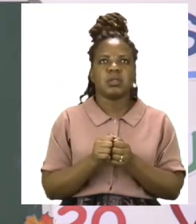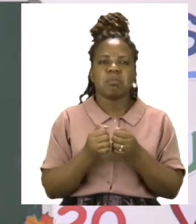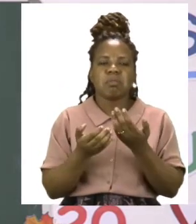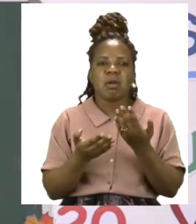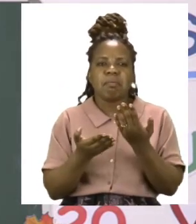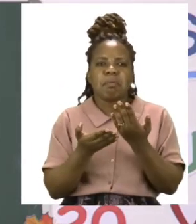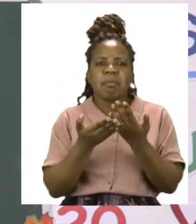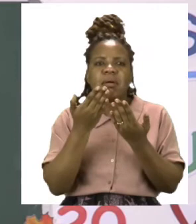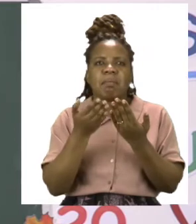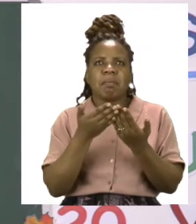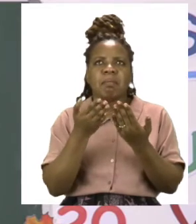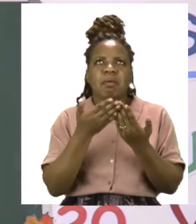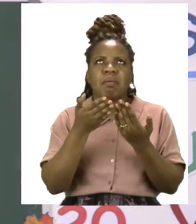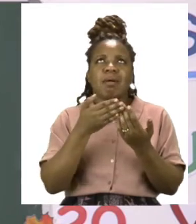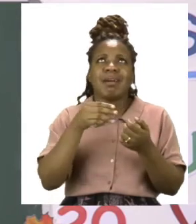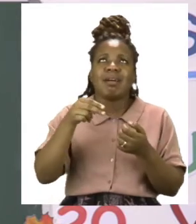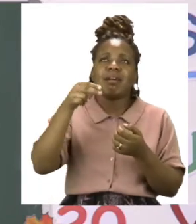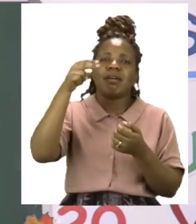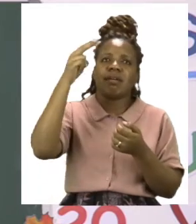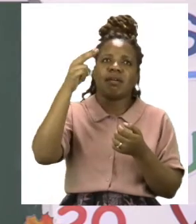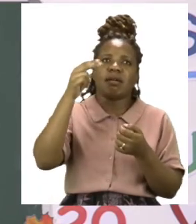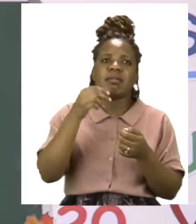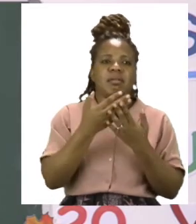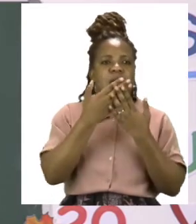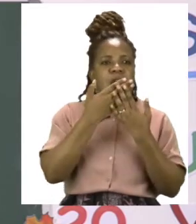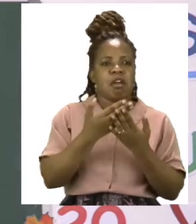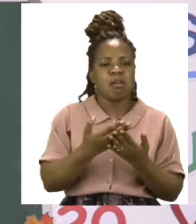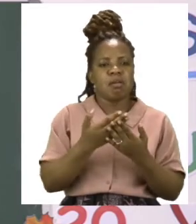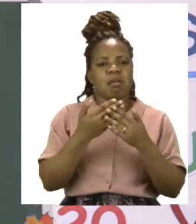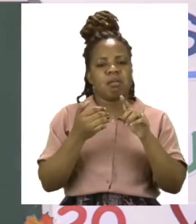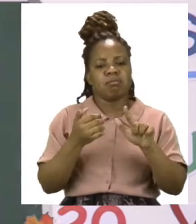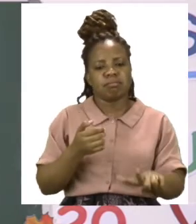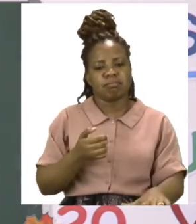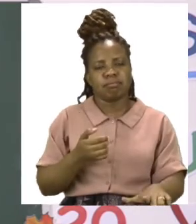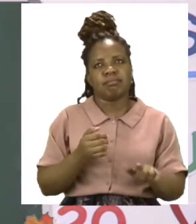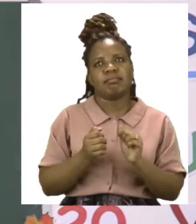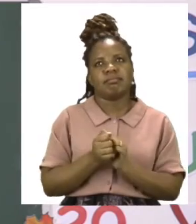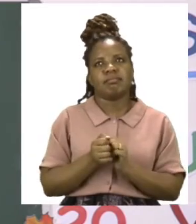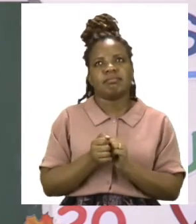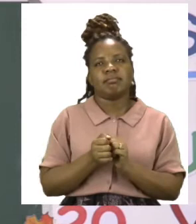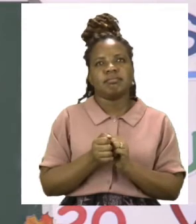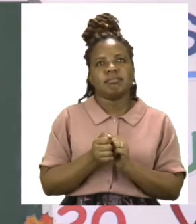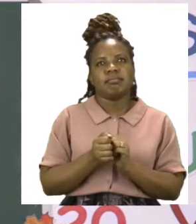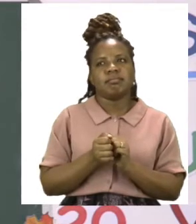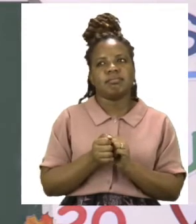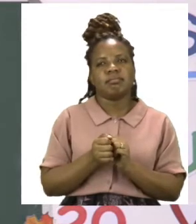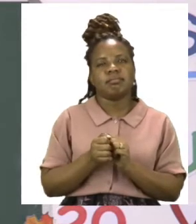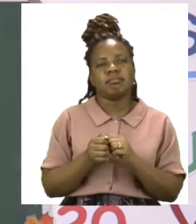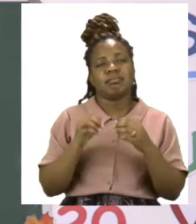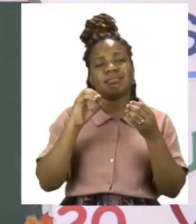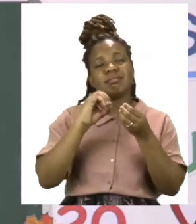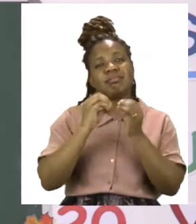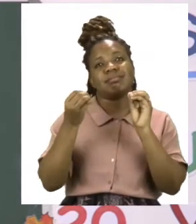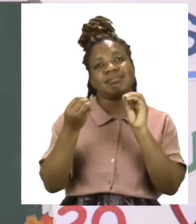is lighter, it's going to be higher. So your bigger number is going to be lower, and then your smaller number is